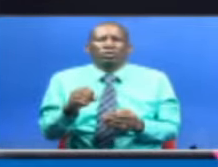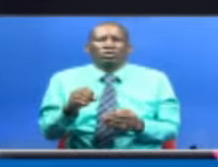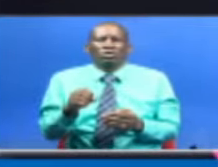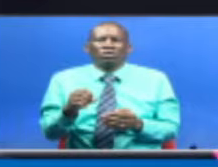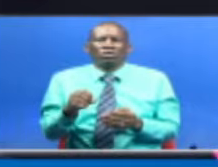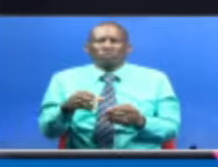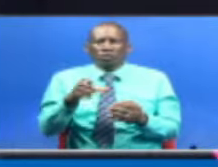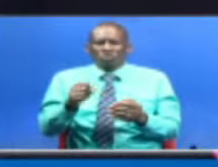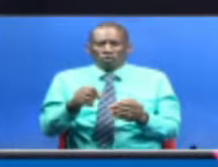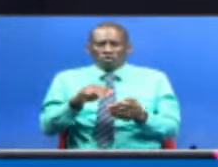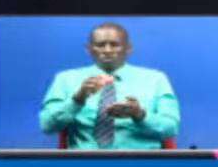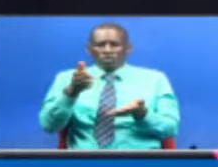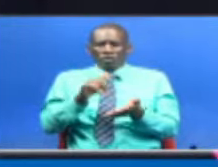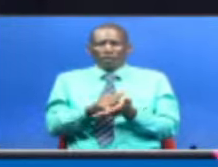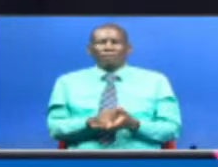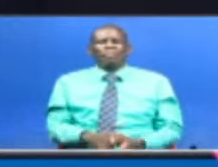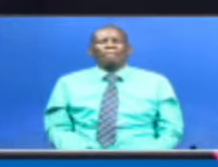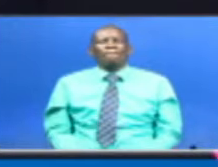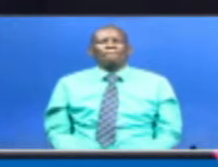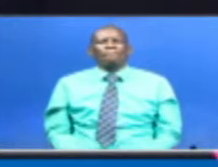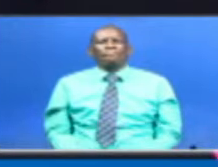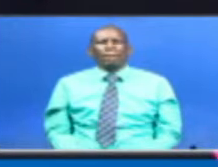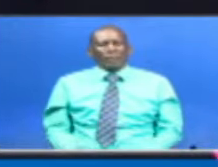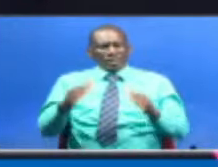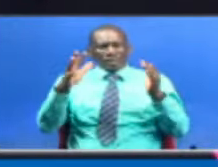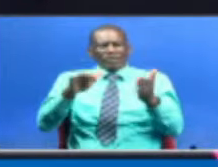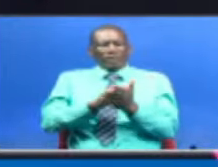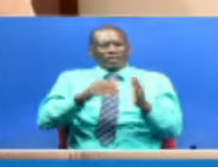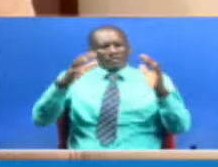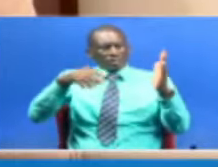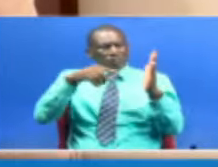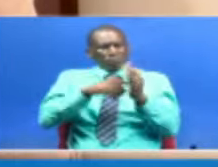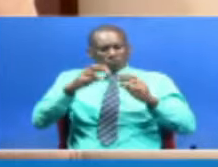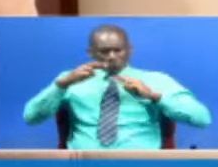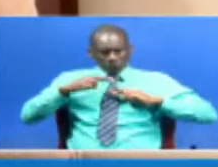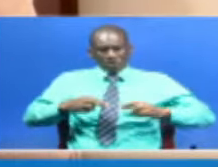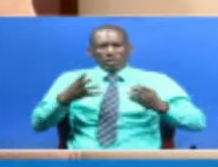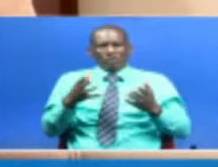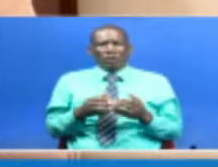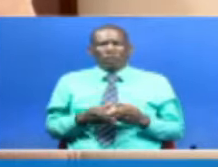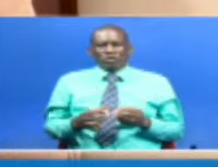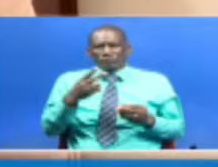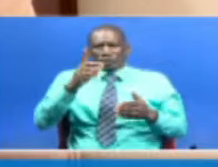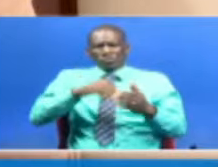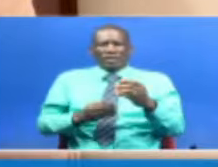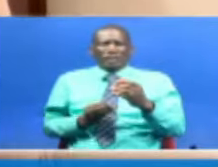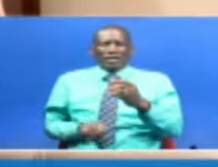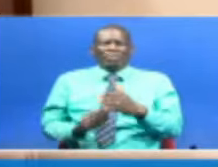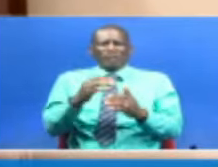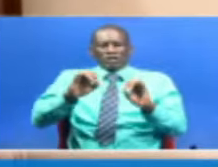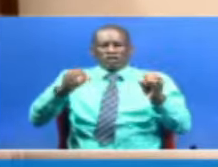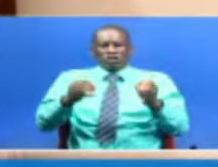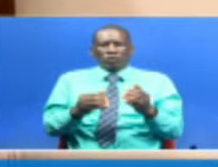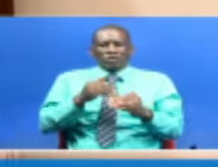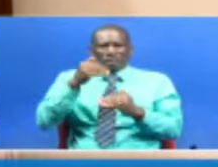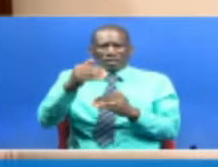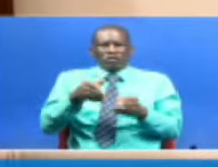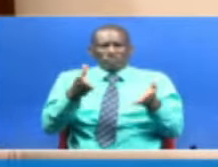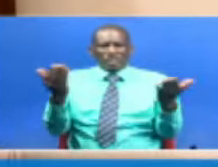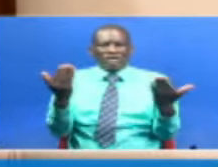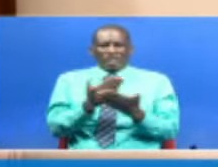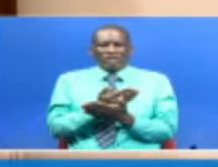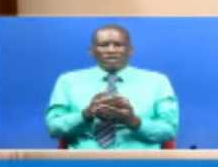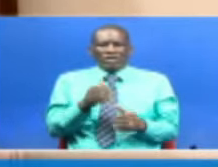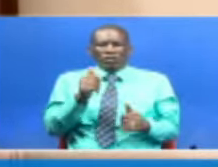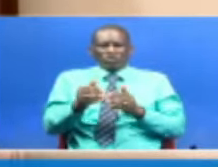over the years. Thanks. Great. That's a great point to take another break to get to see what's coming up on the news tonight, which will be hosted